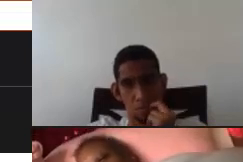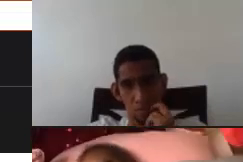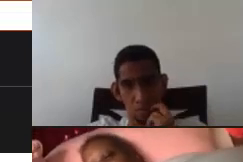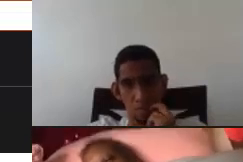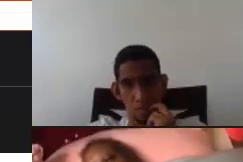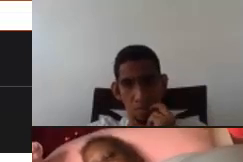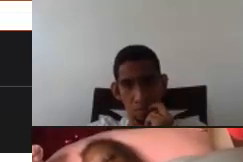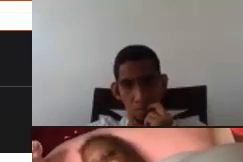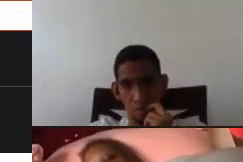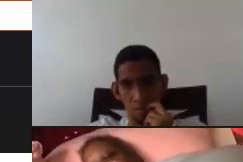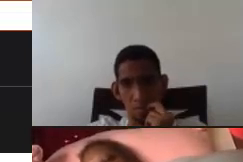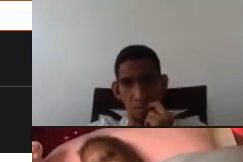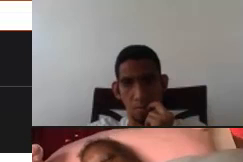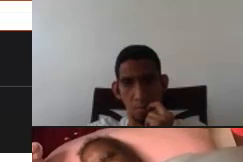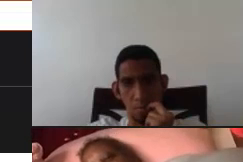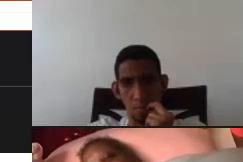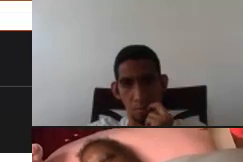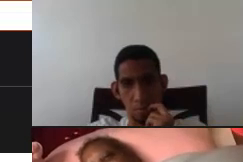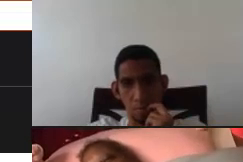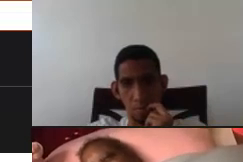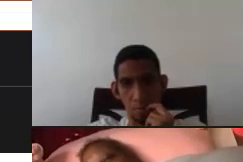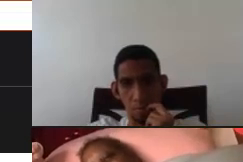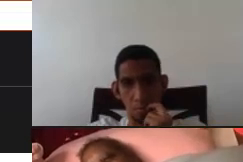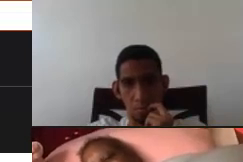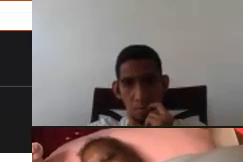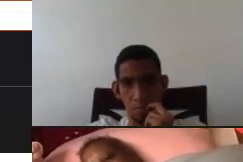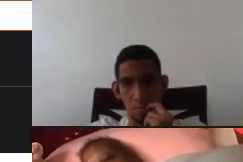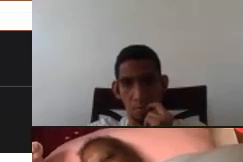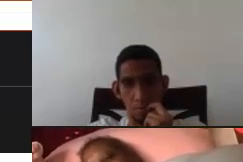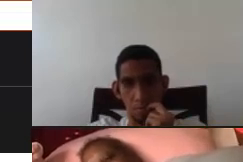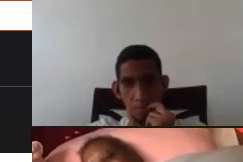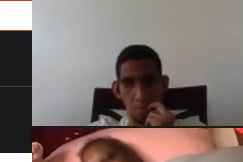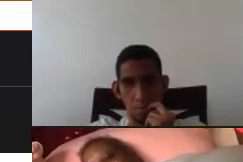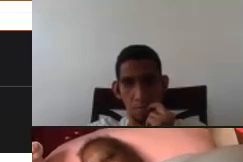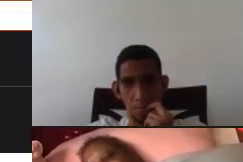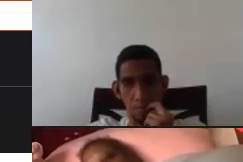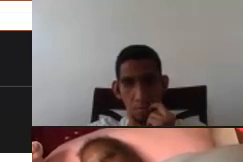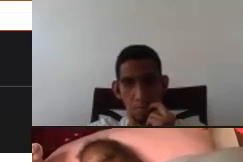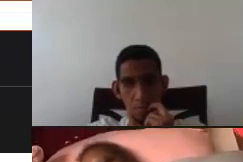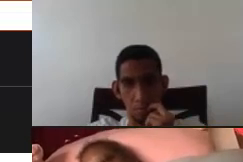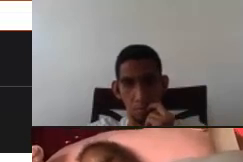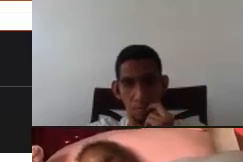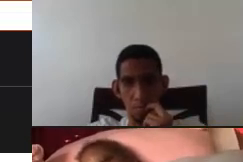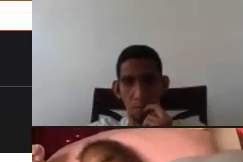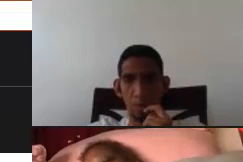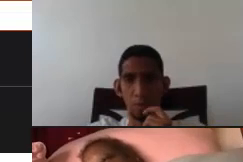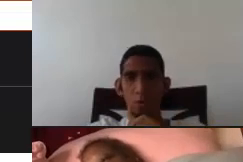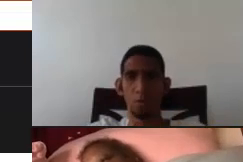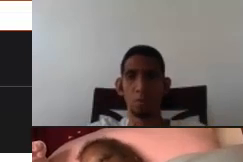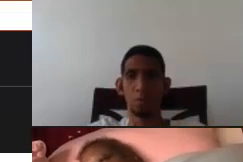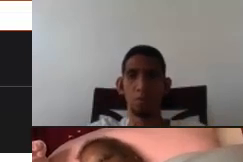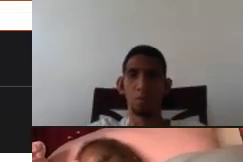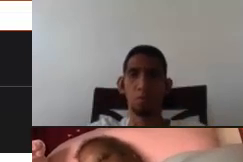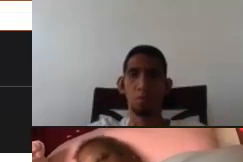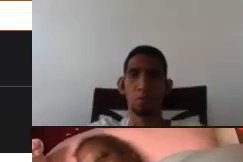are respected and their individual preferences are protected, and that ultimately we are doing everything we can